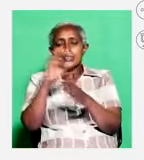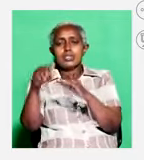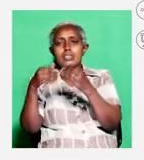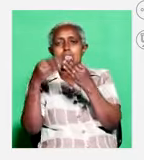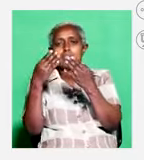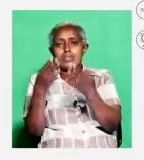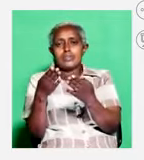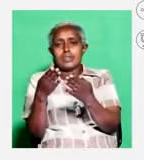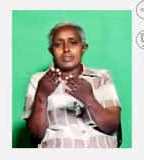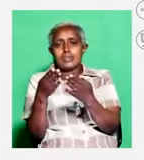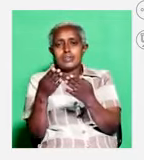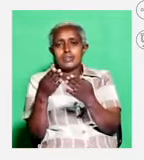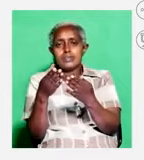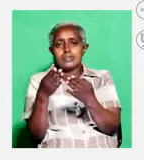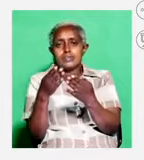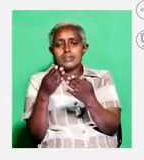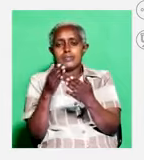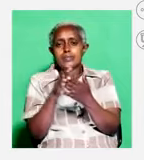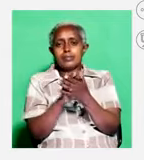given.